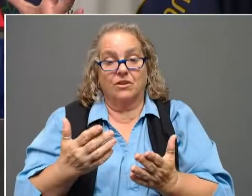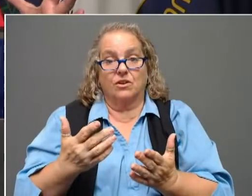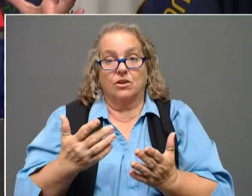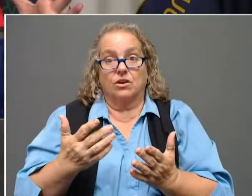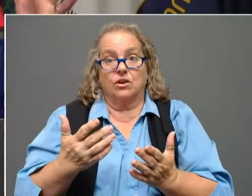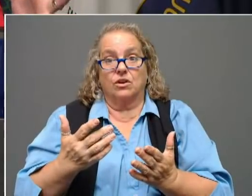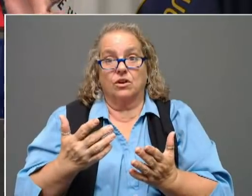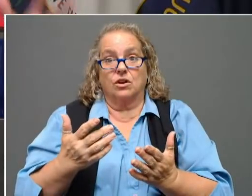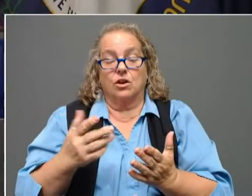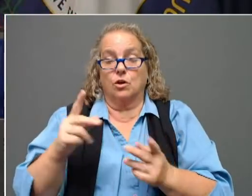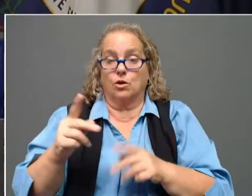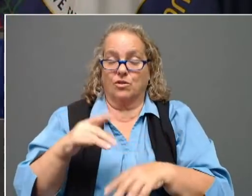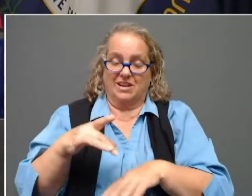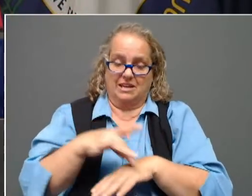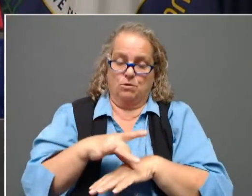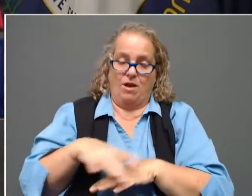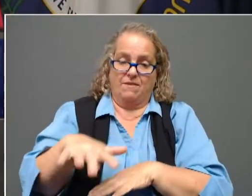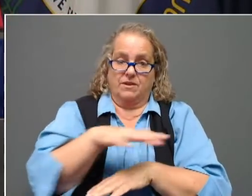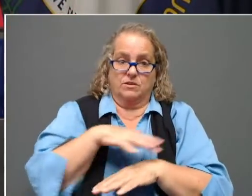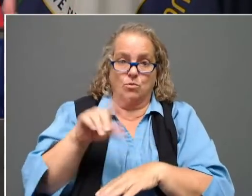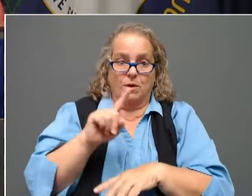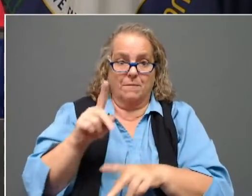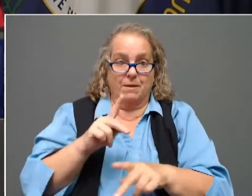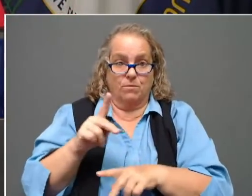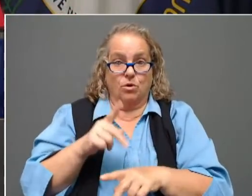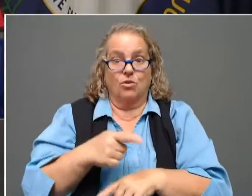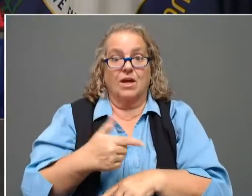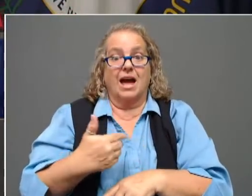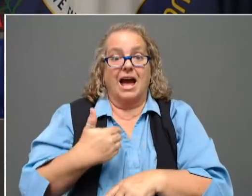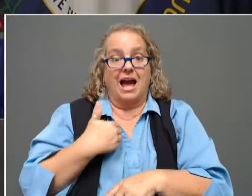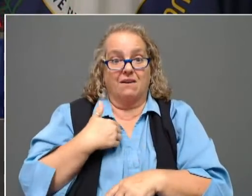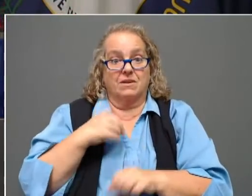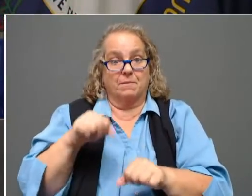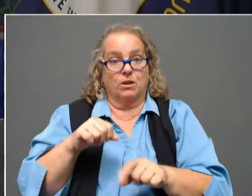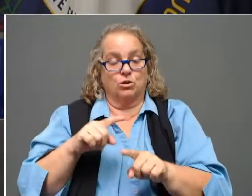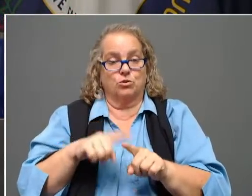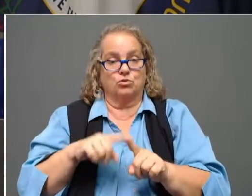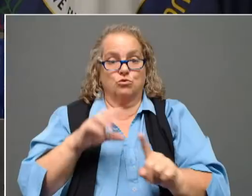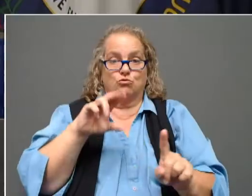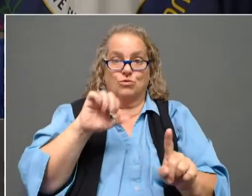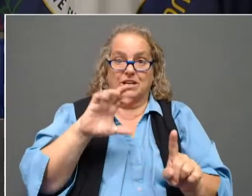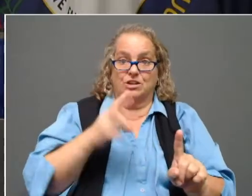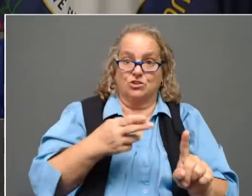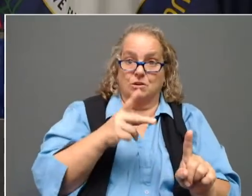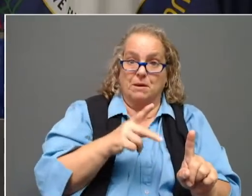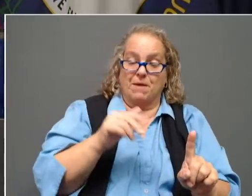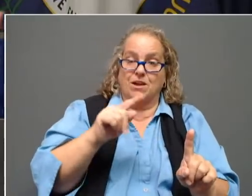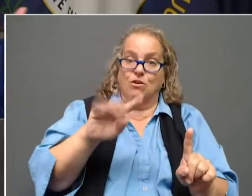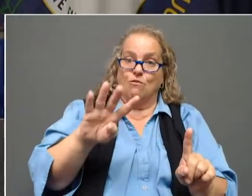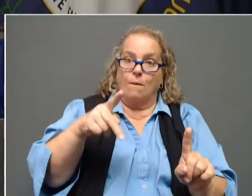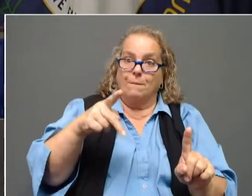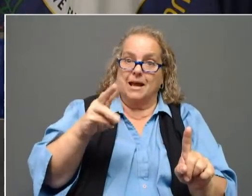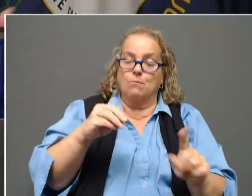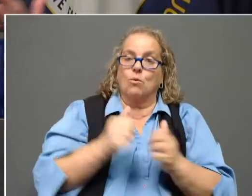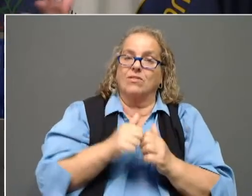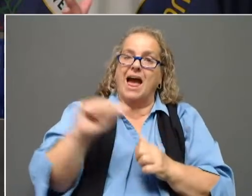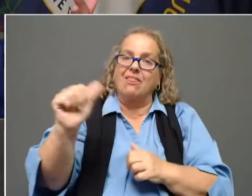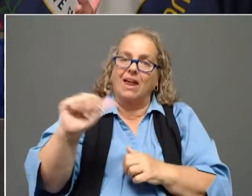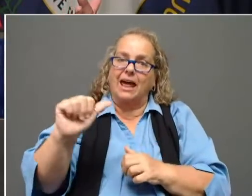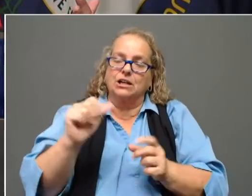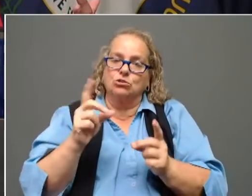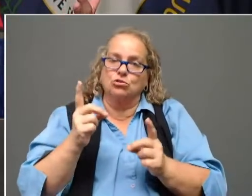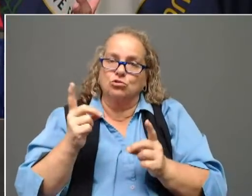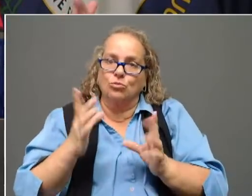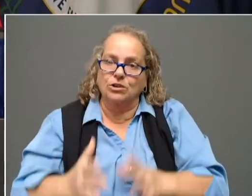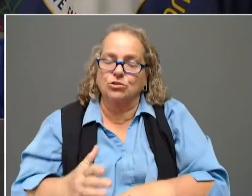folks that they have the ability to reach that maybe we don't reach here at 4 p.m. with athletic directors and coaches